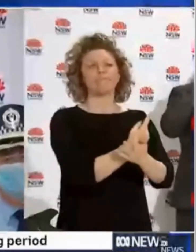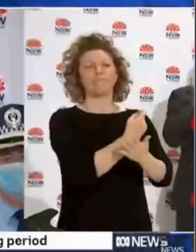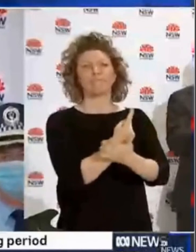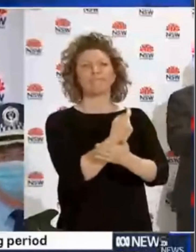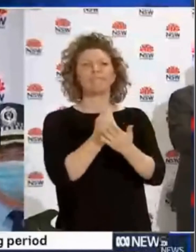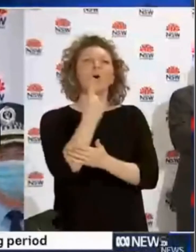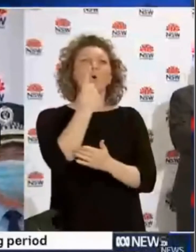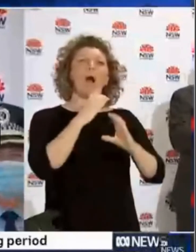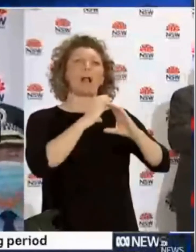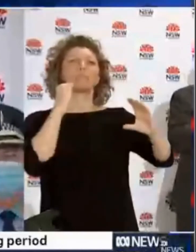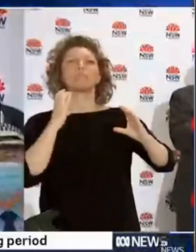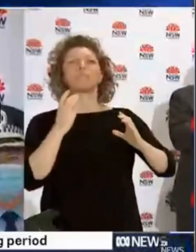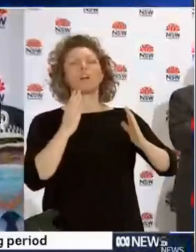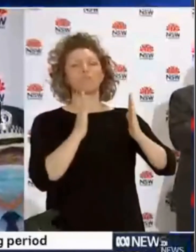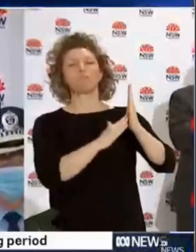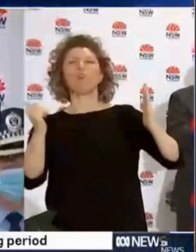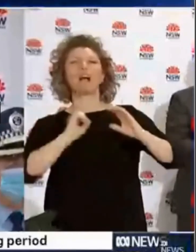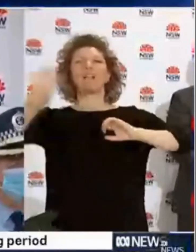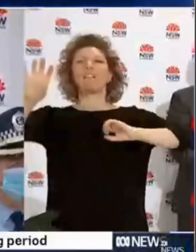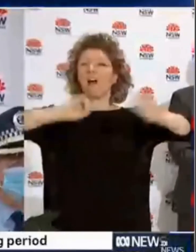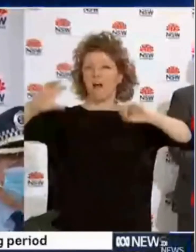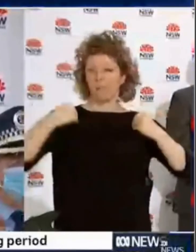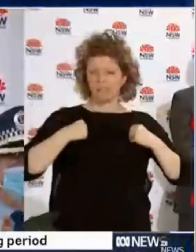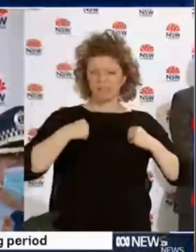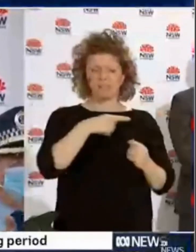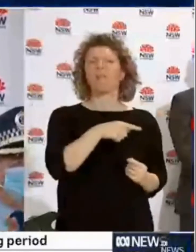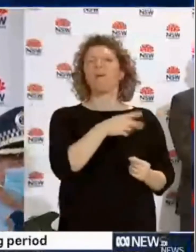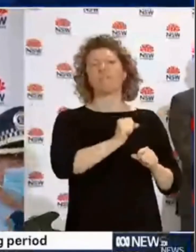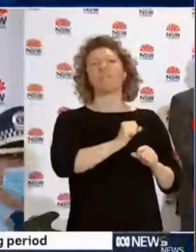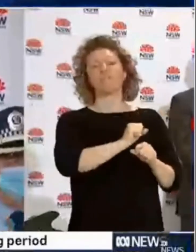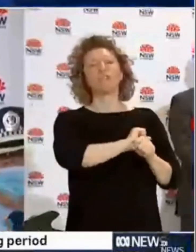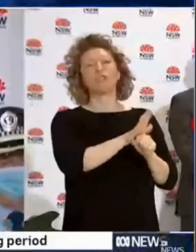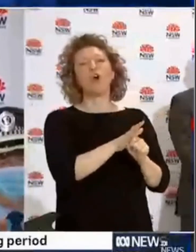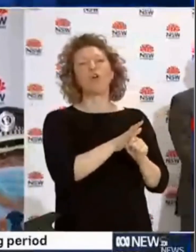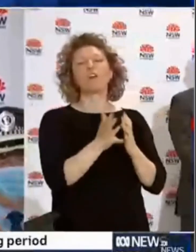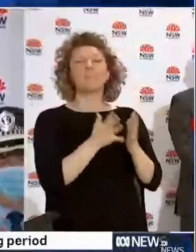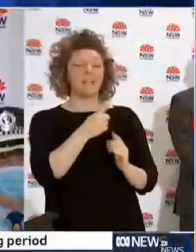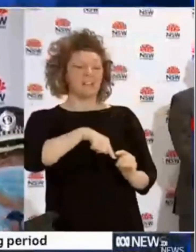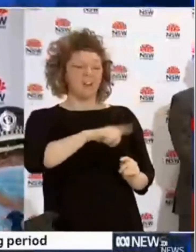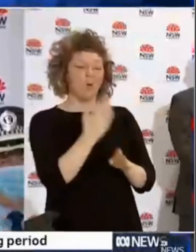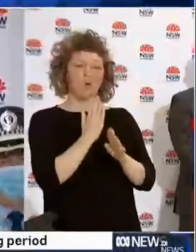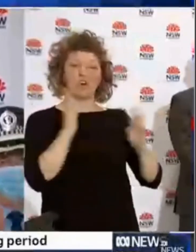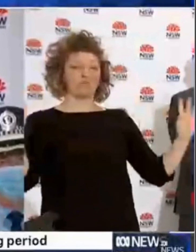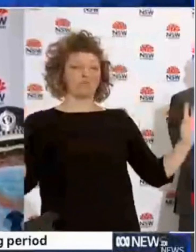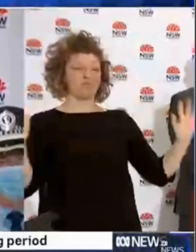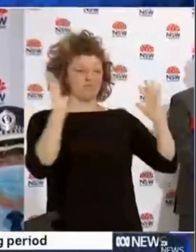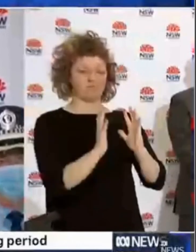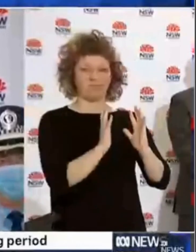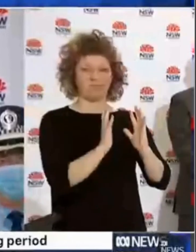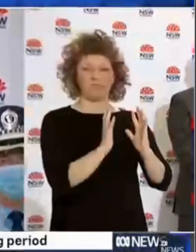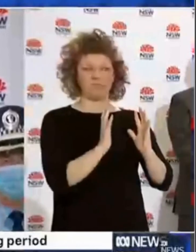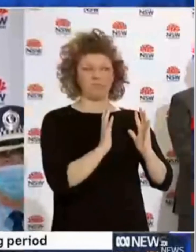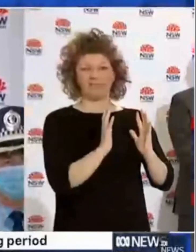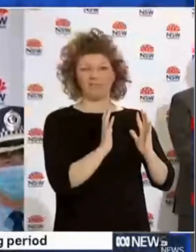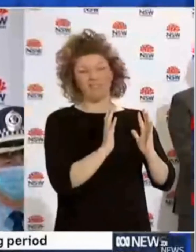company is one example of that. They're places where people are congregating together, having a lot of